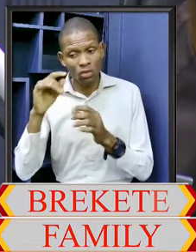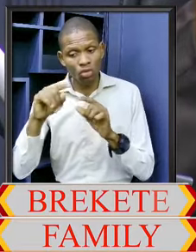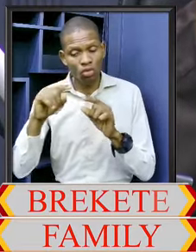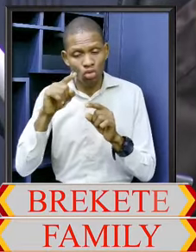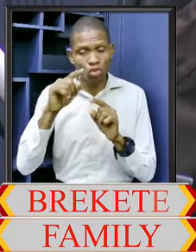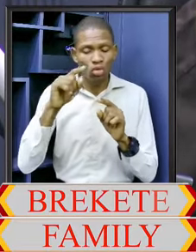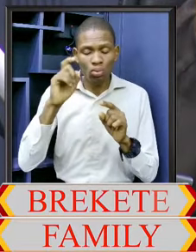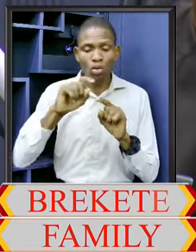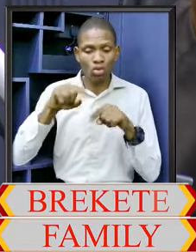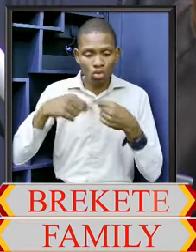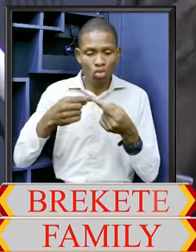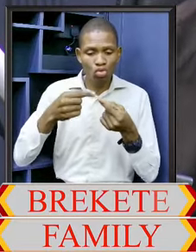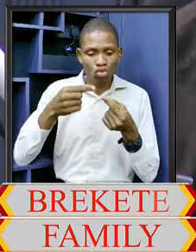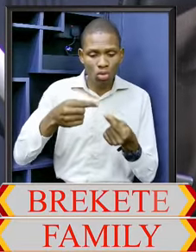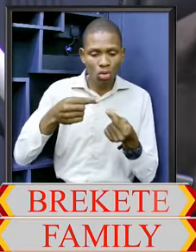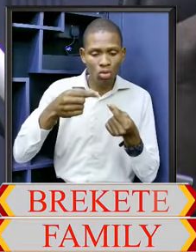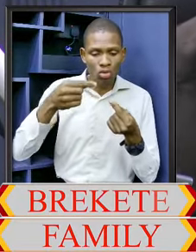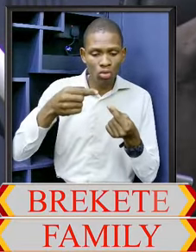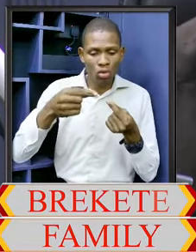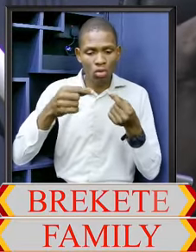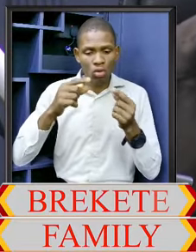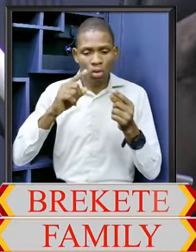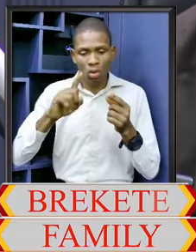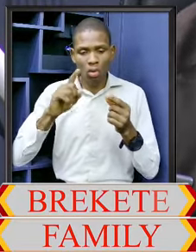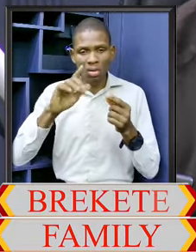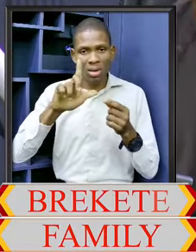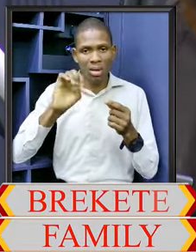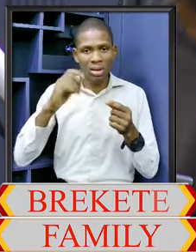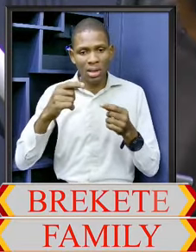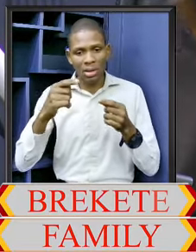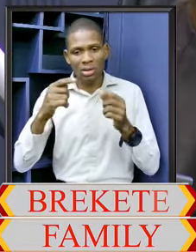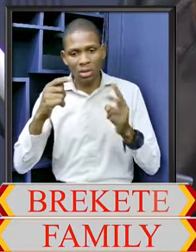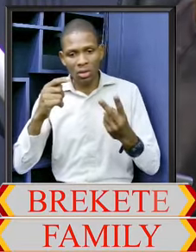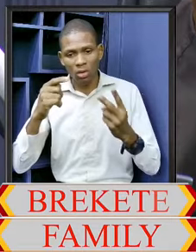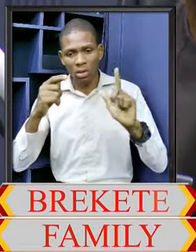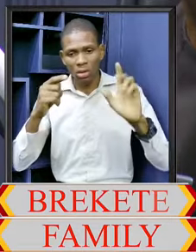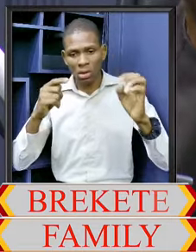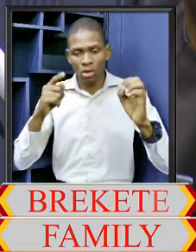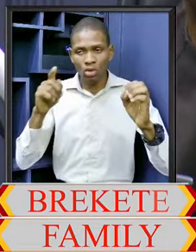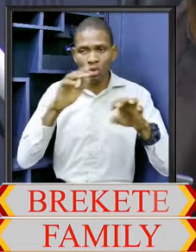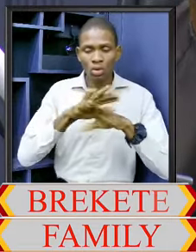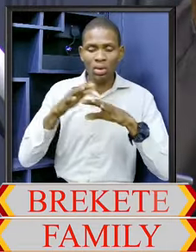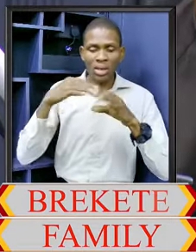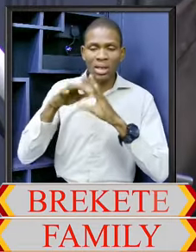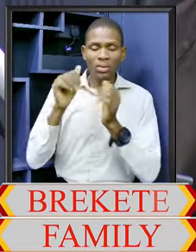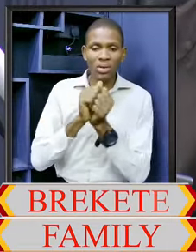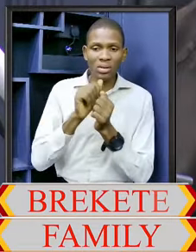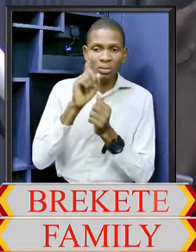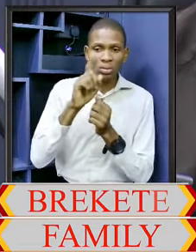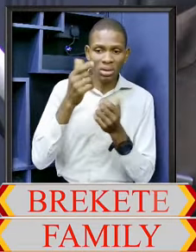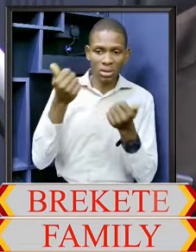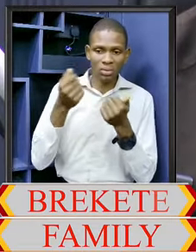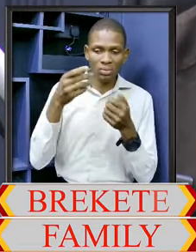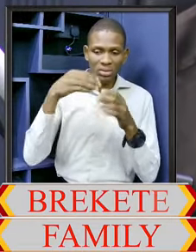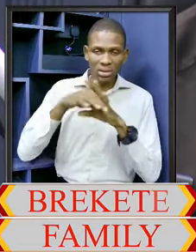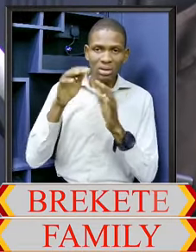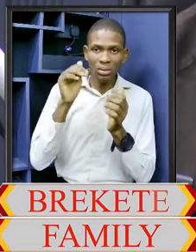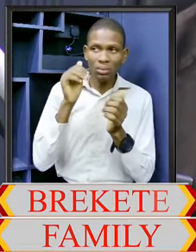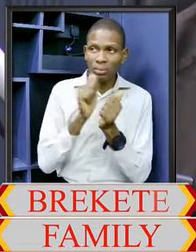small with small, you go put one leg, see how it be. You know, enter with one car, you enter with